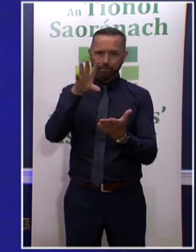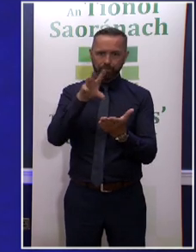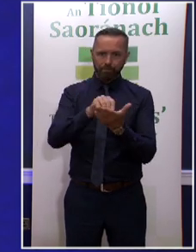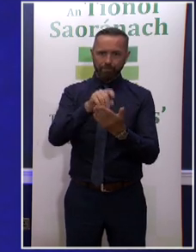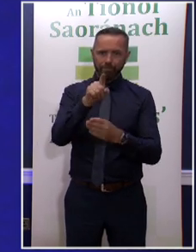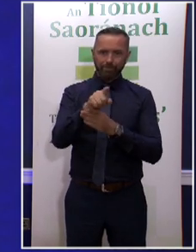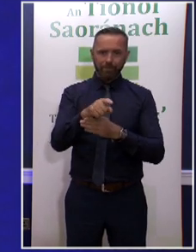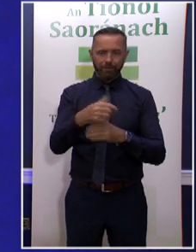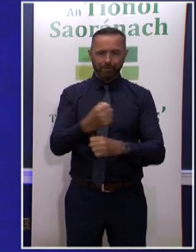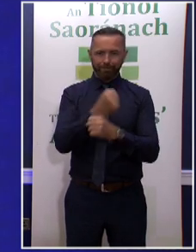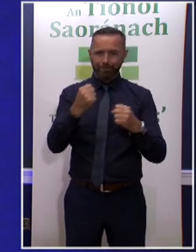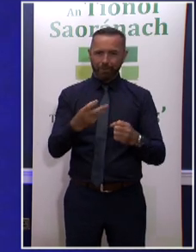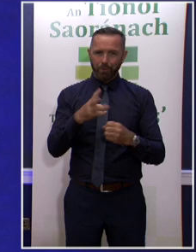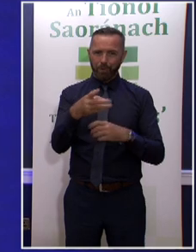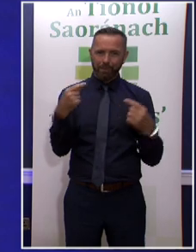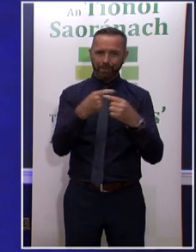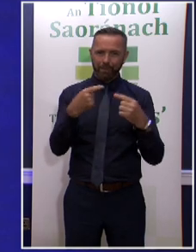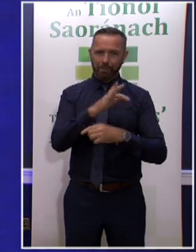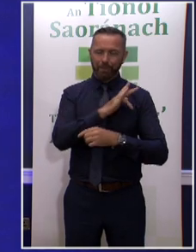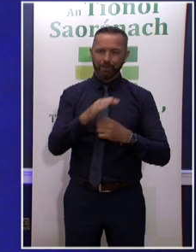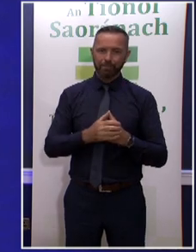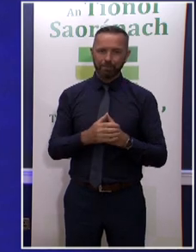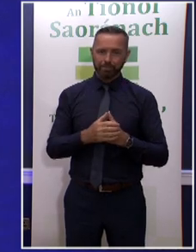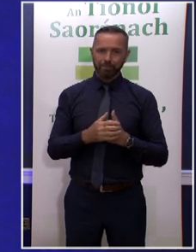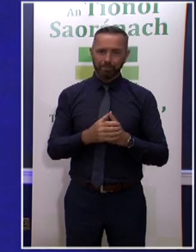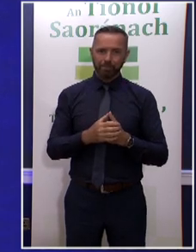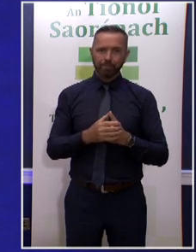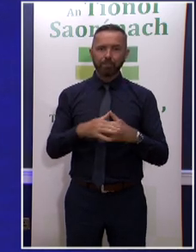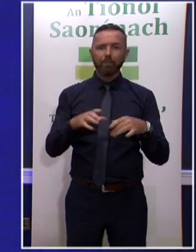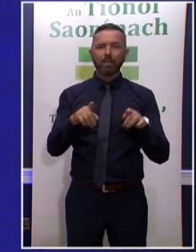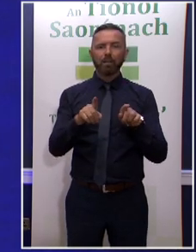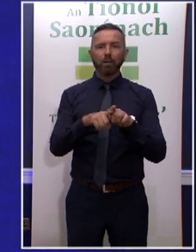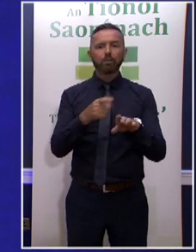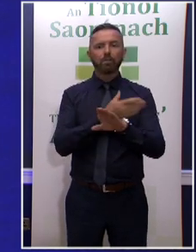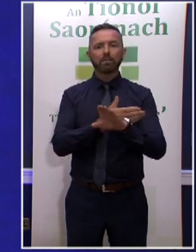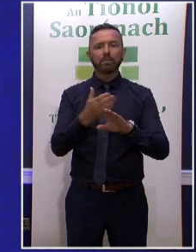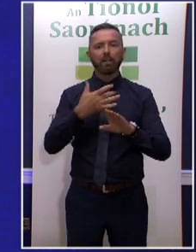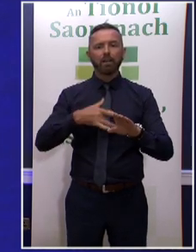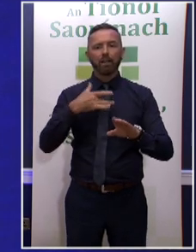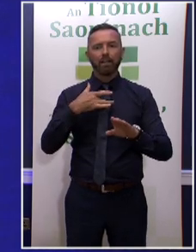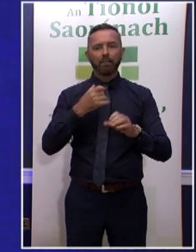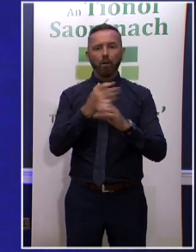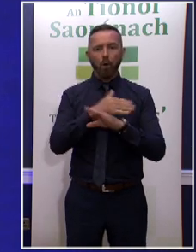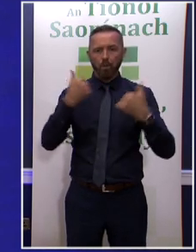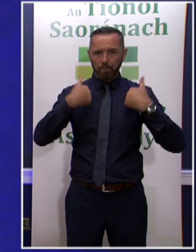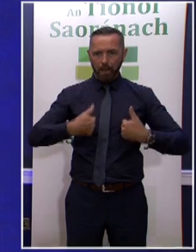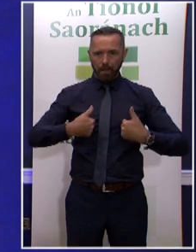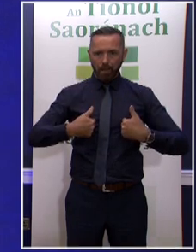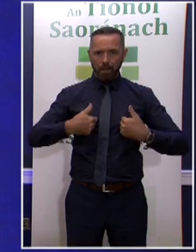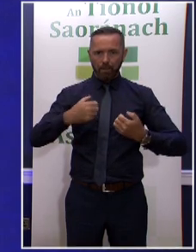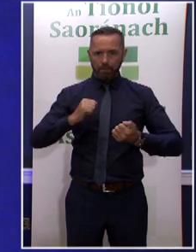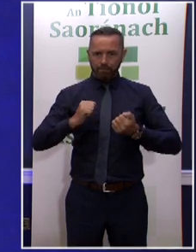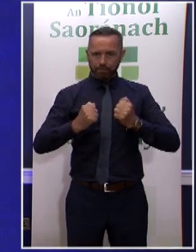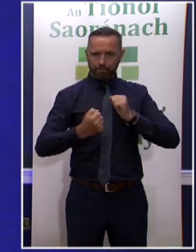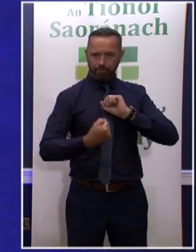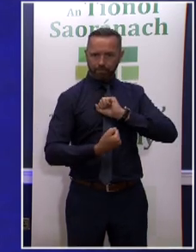have remarkable ways to defend themselves. And strangely, they all start out life as males, and they transition to